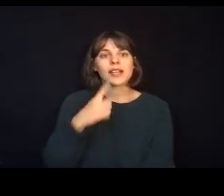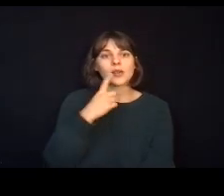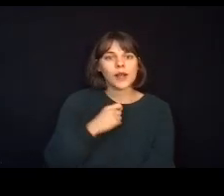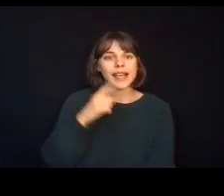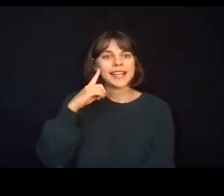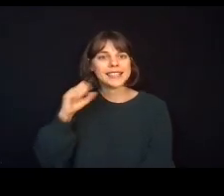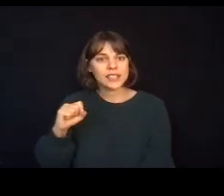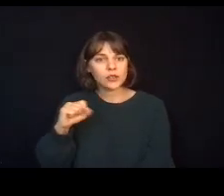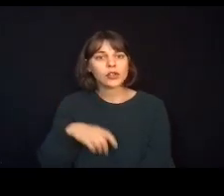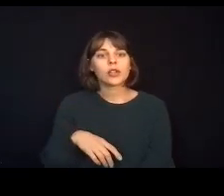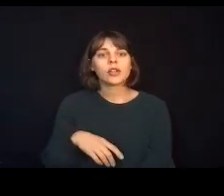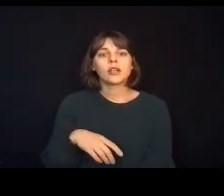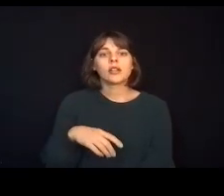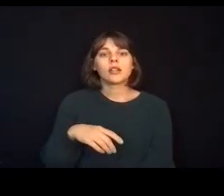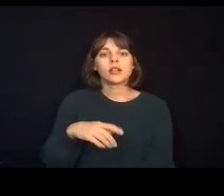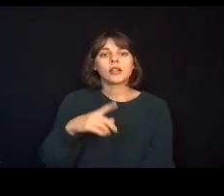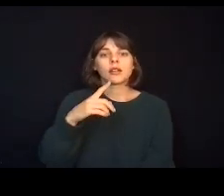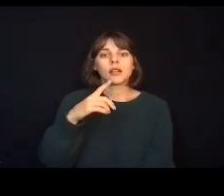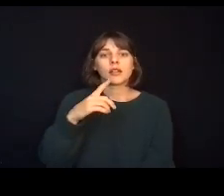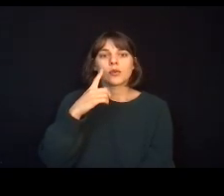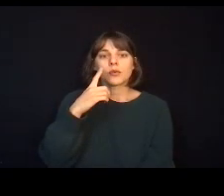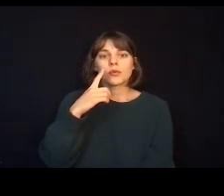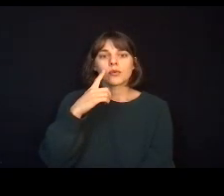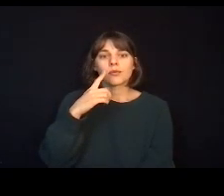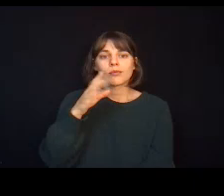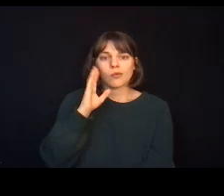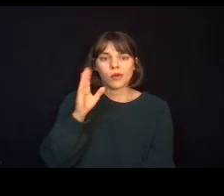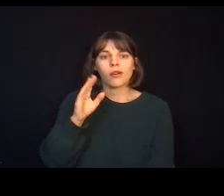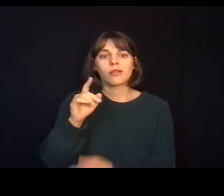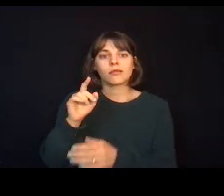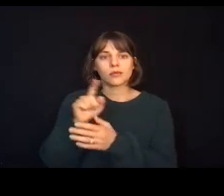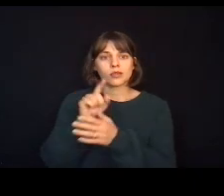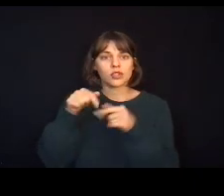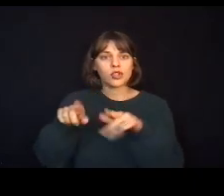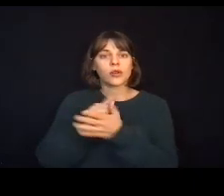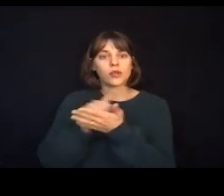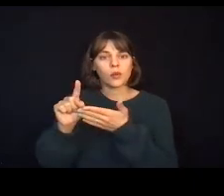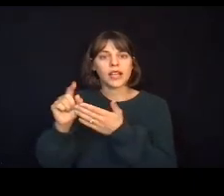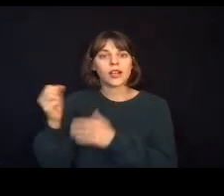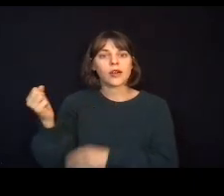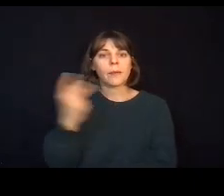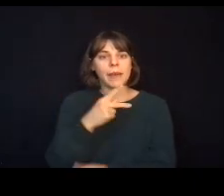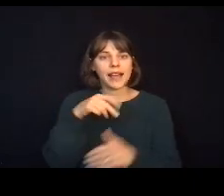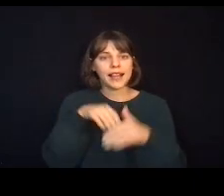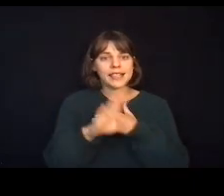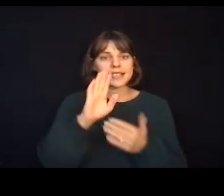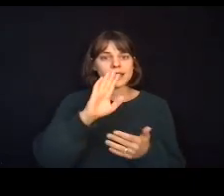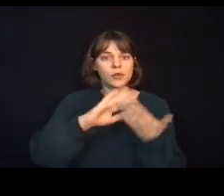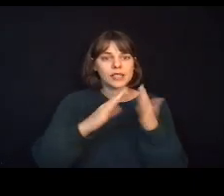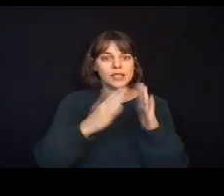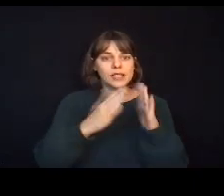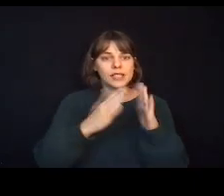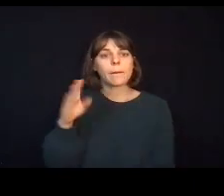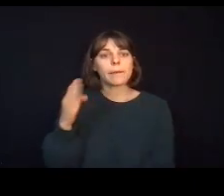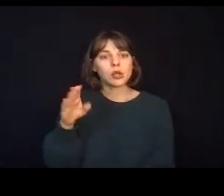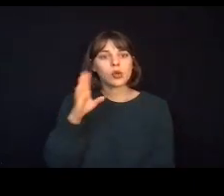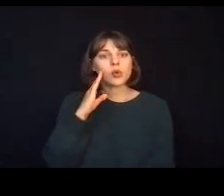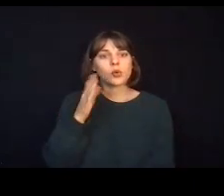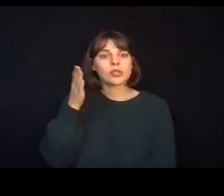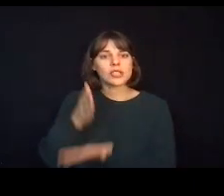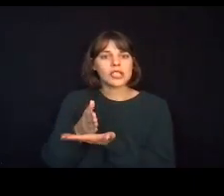The blue route will discontinue the midday service and return back to the previous schedule where it was operating in the morning